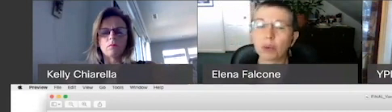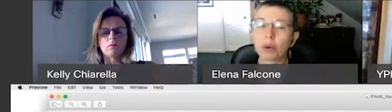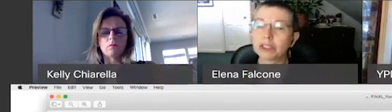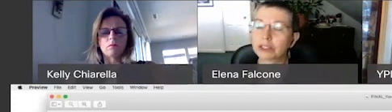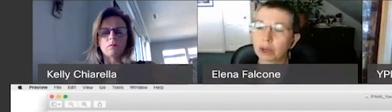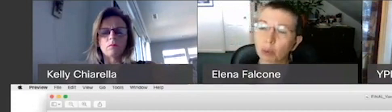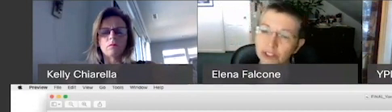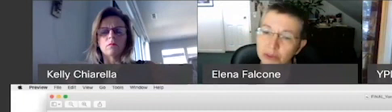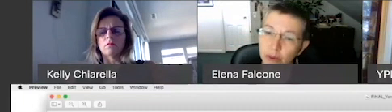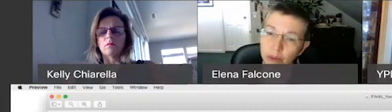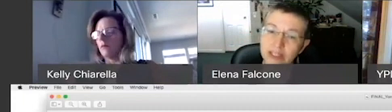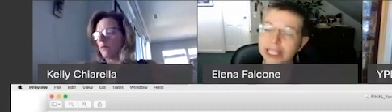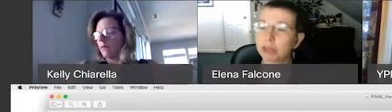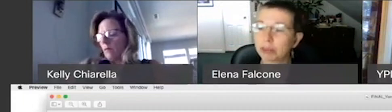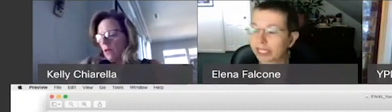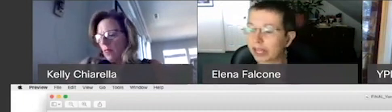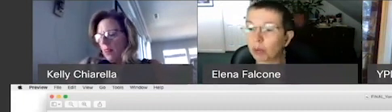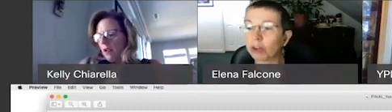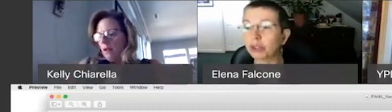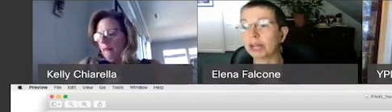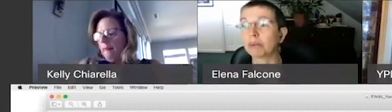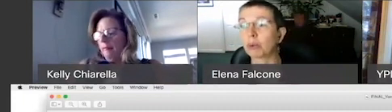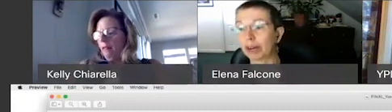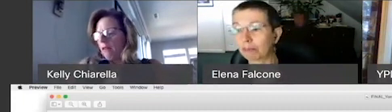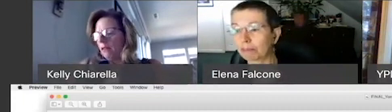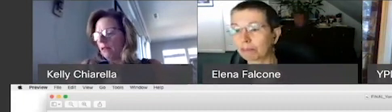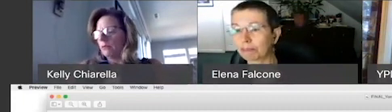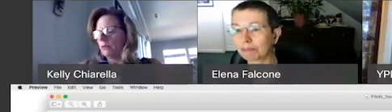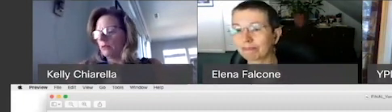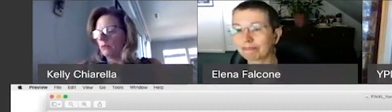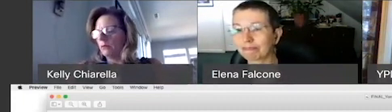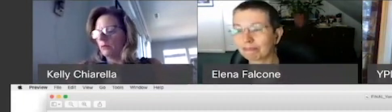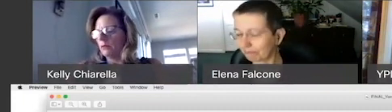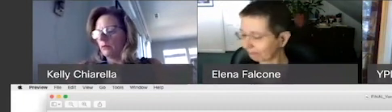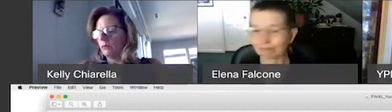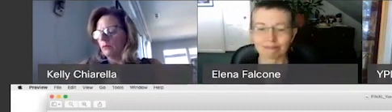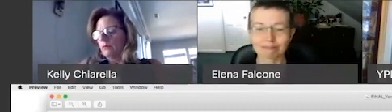crisis. We want you to know what's taking place and what you can beware.